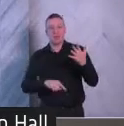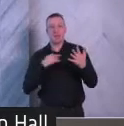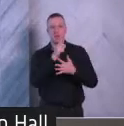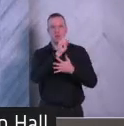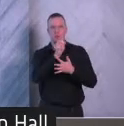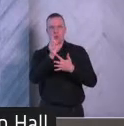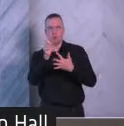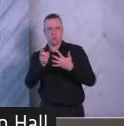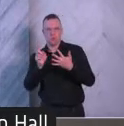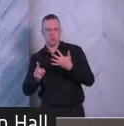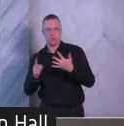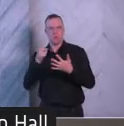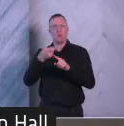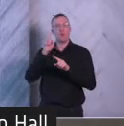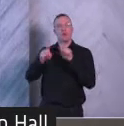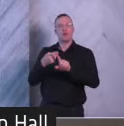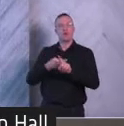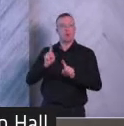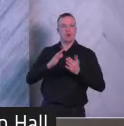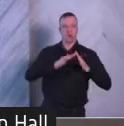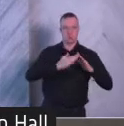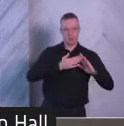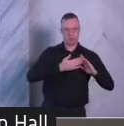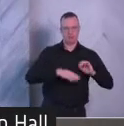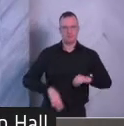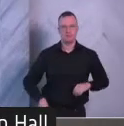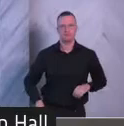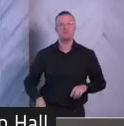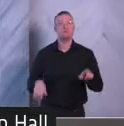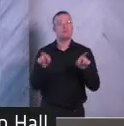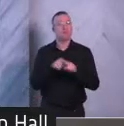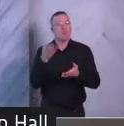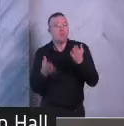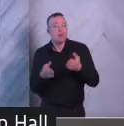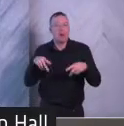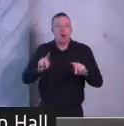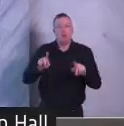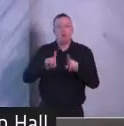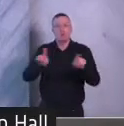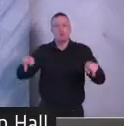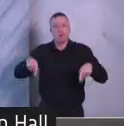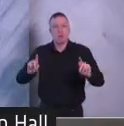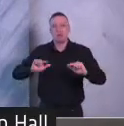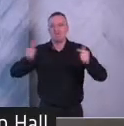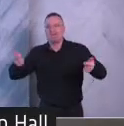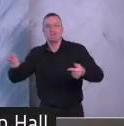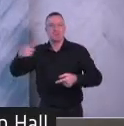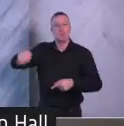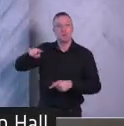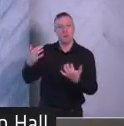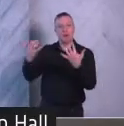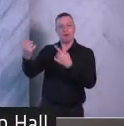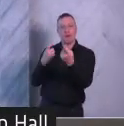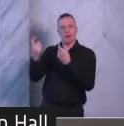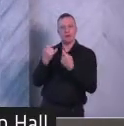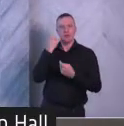answer these questions. Time permitting, we may also have the opportunity to open the floor to audience questions. If you would like to